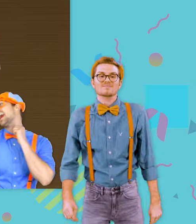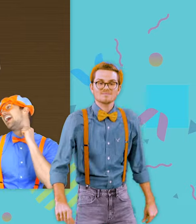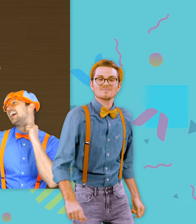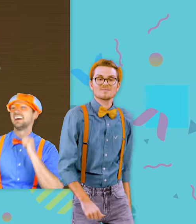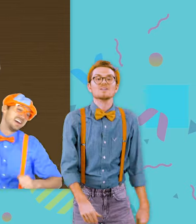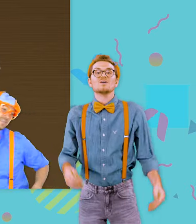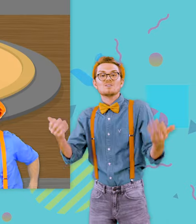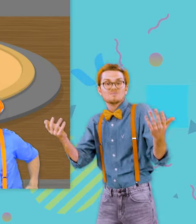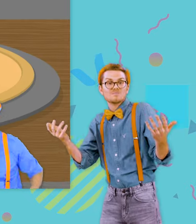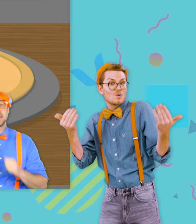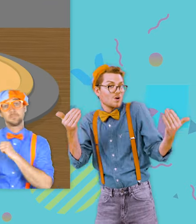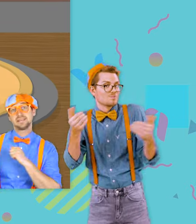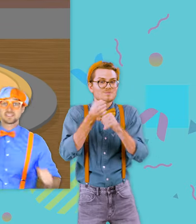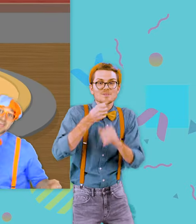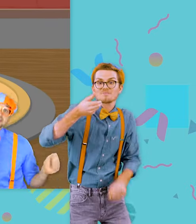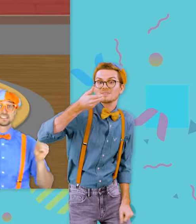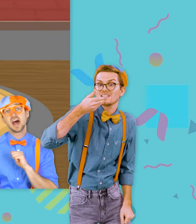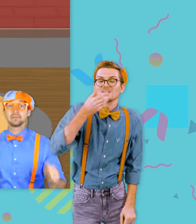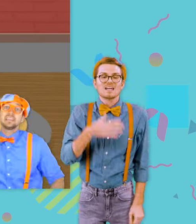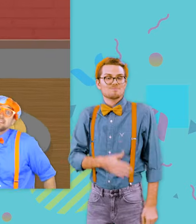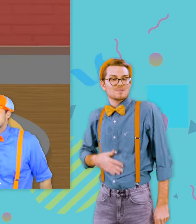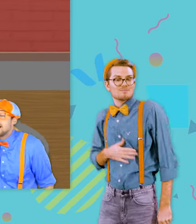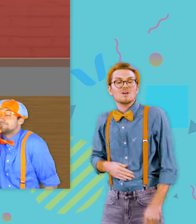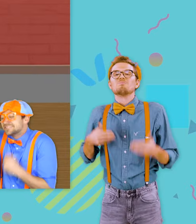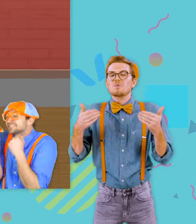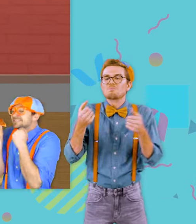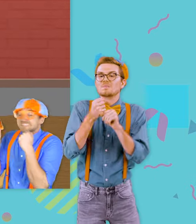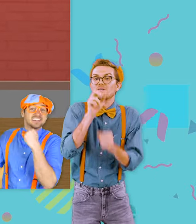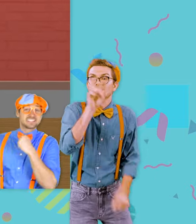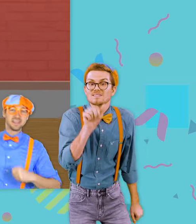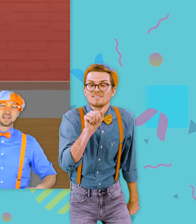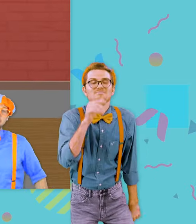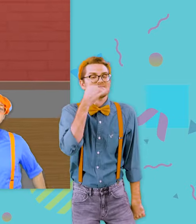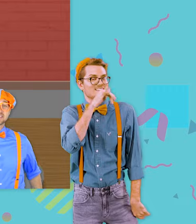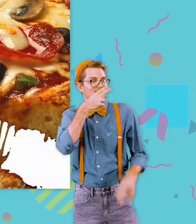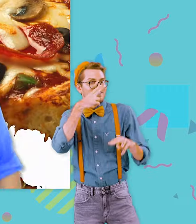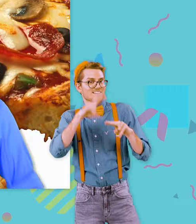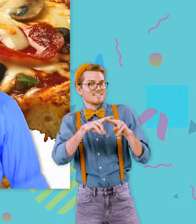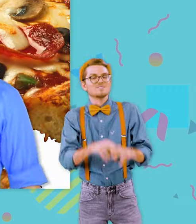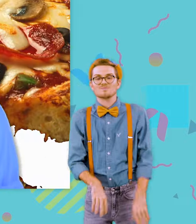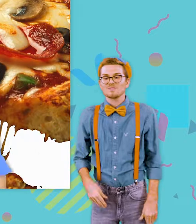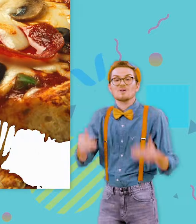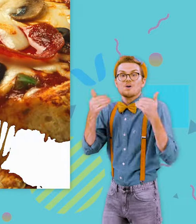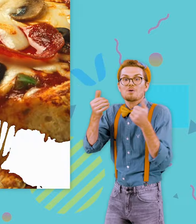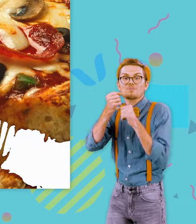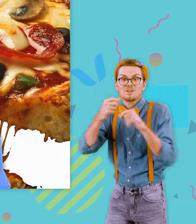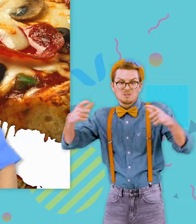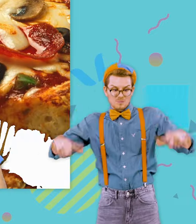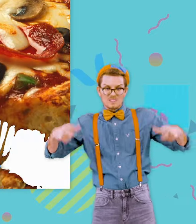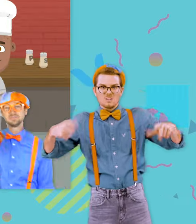pizza. Let's make a pizza that's yummy, yum. Let's make a pizza that's funny,